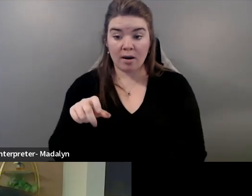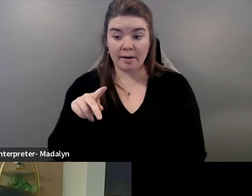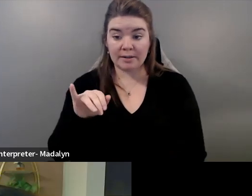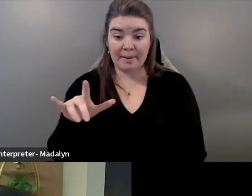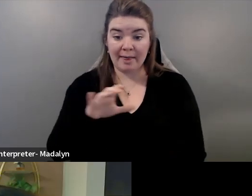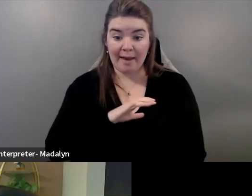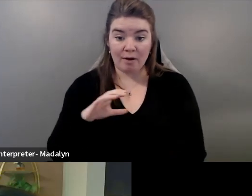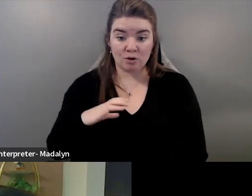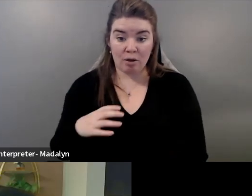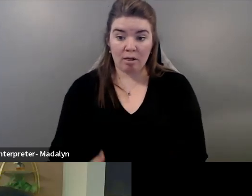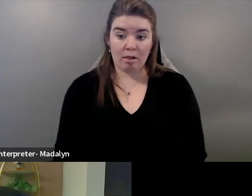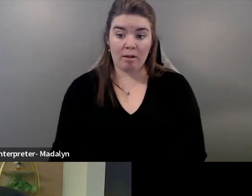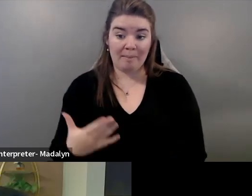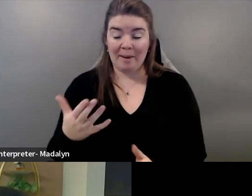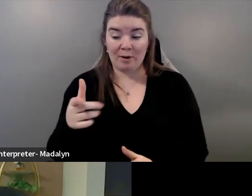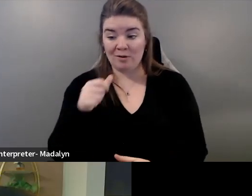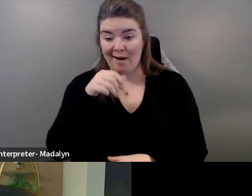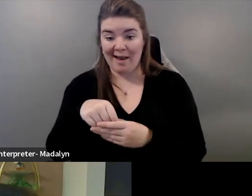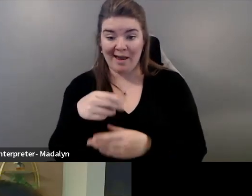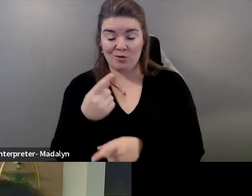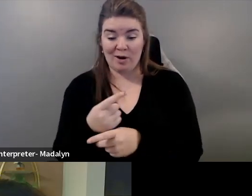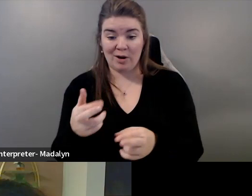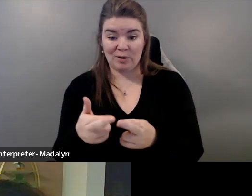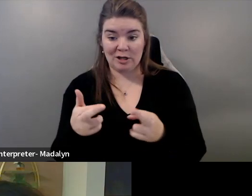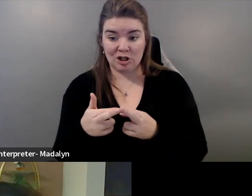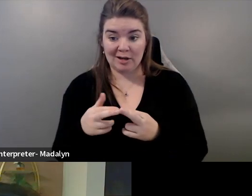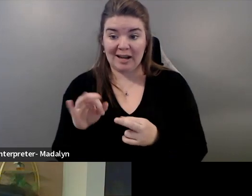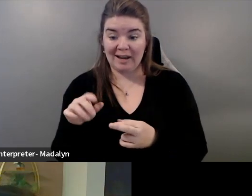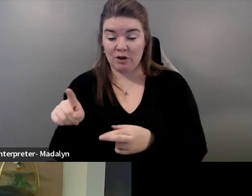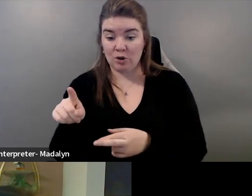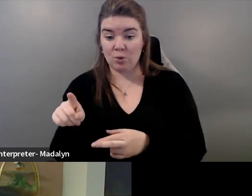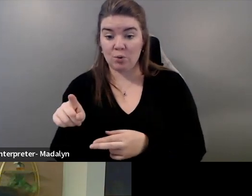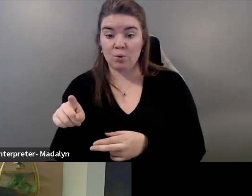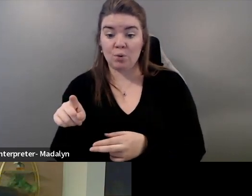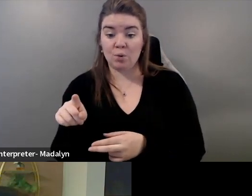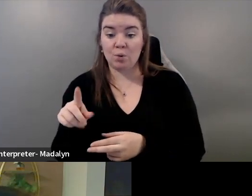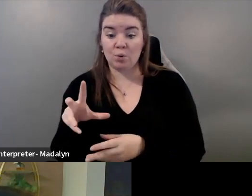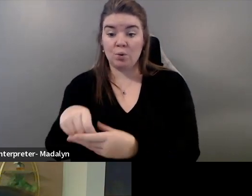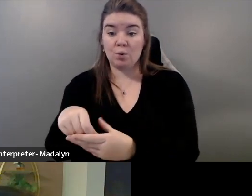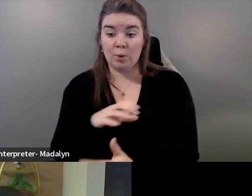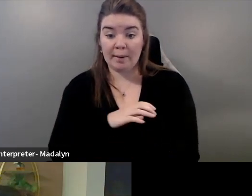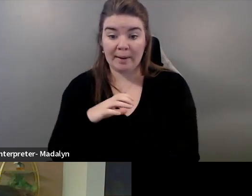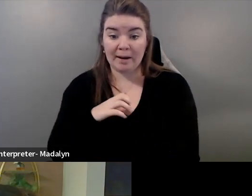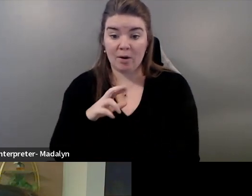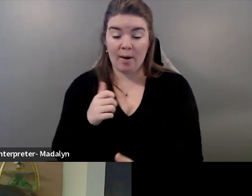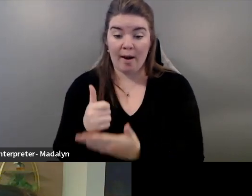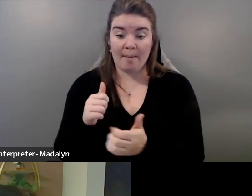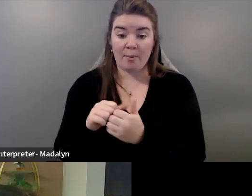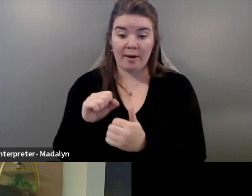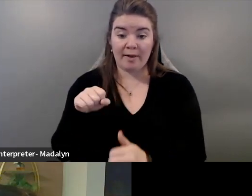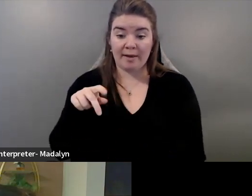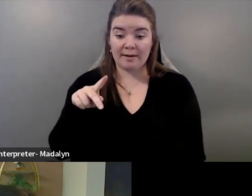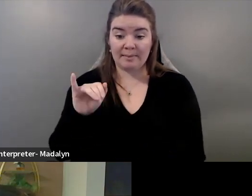not in the right region. You know, if you hop onto one of those committees or you help with spill development, I'll tell you what, the next time